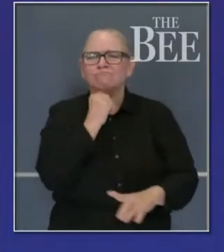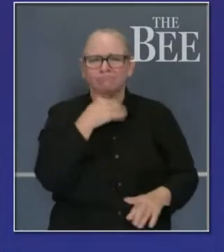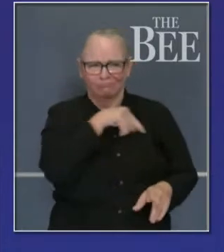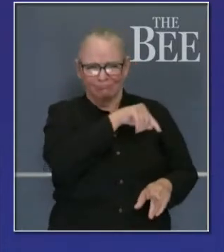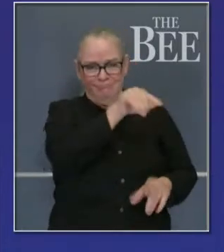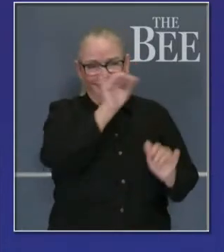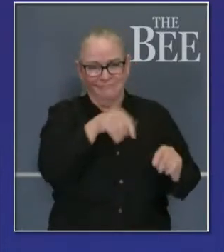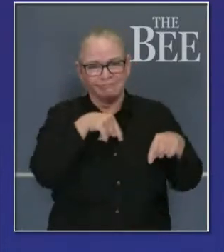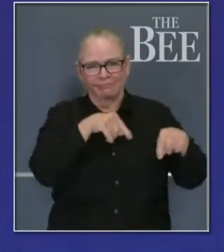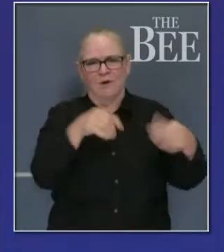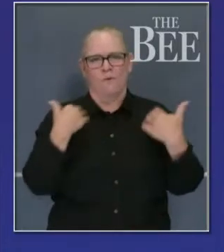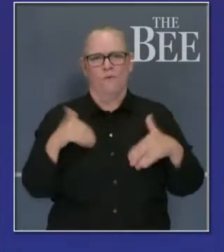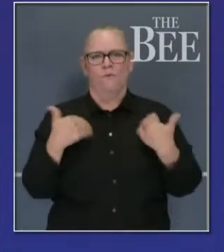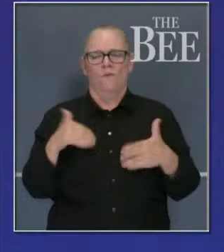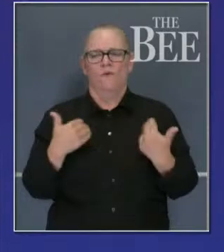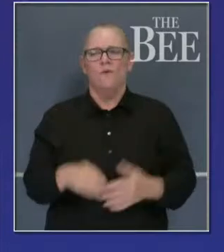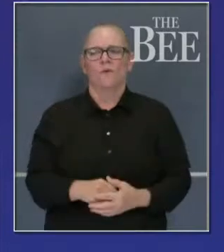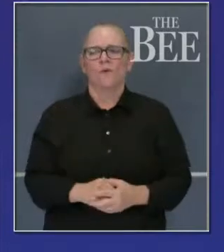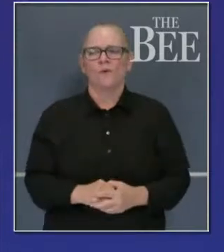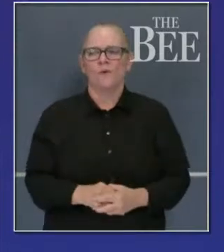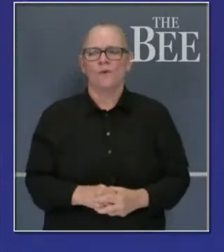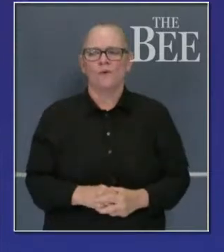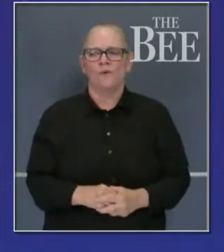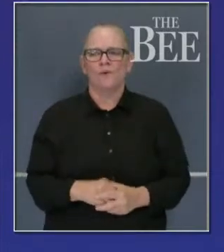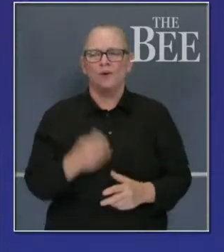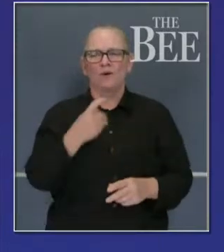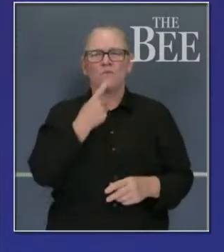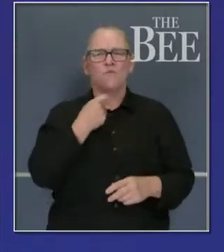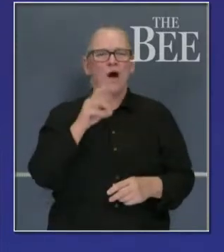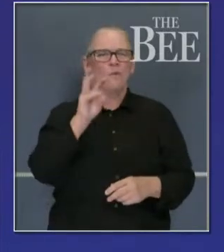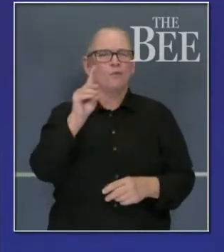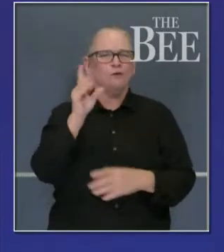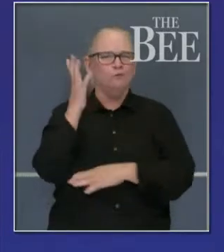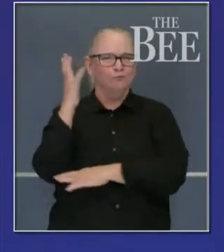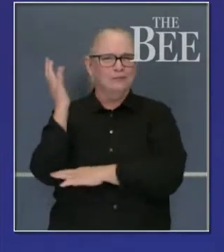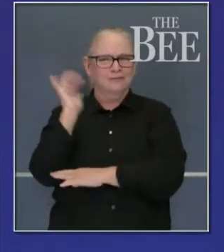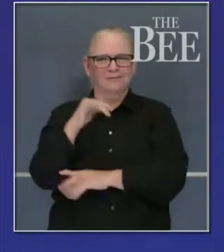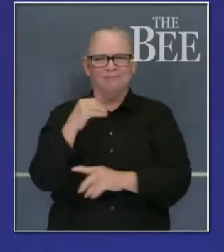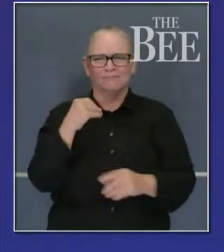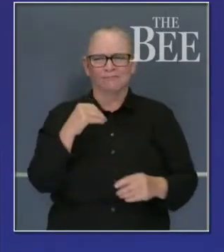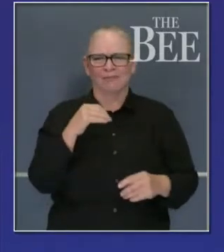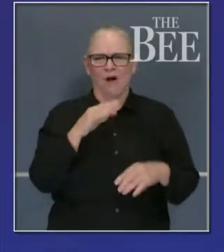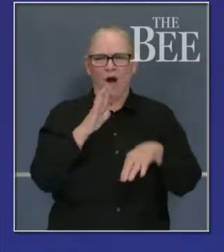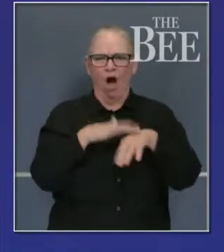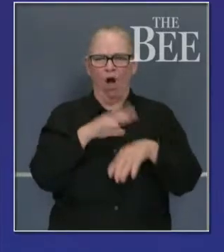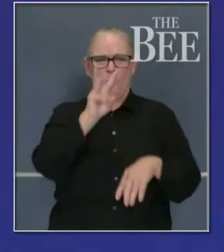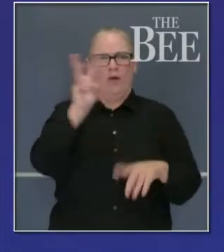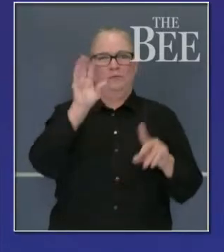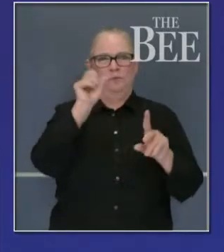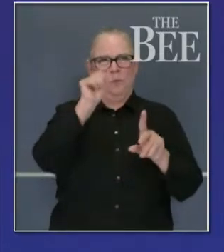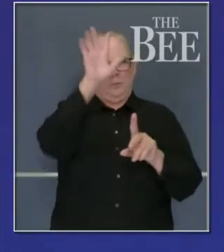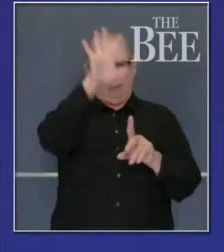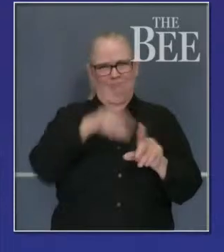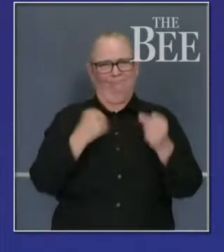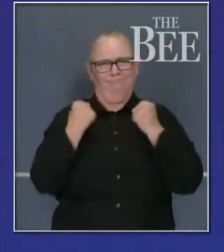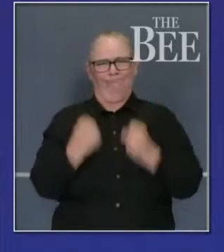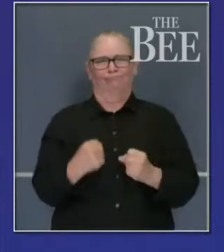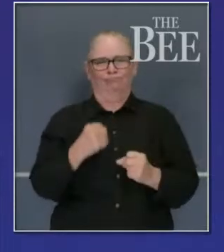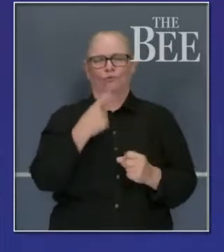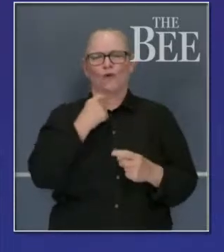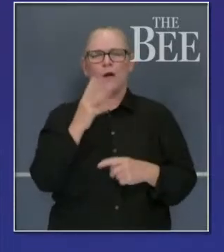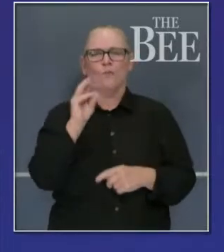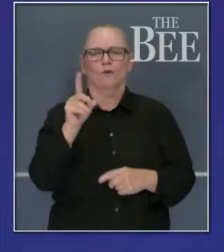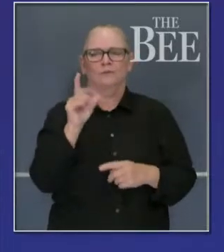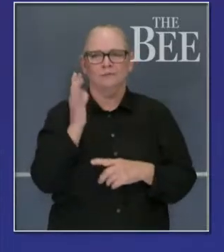a redwood forest that goes down to the coast, we had a 24-hour period where